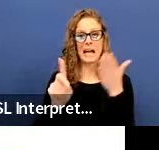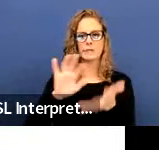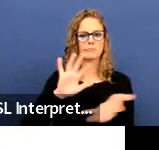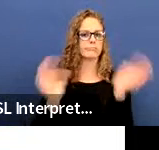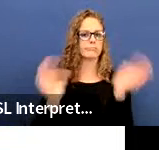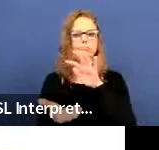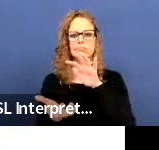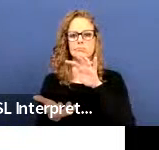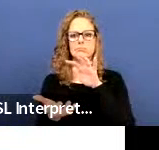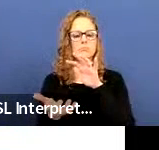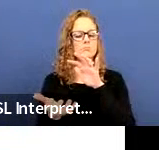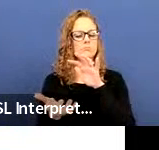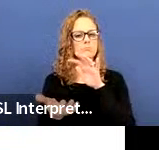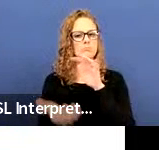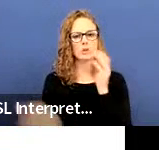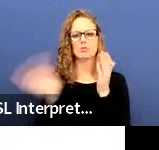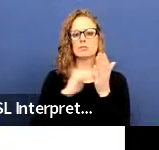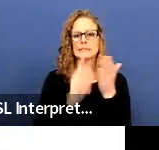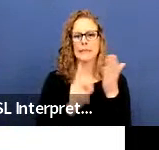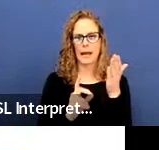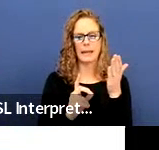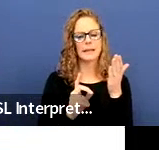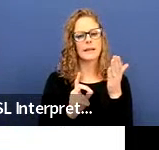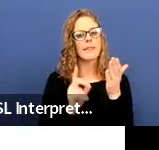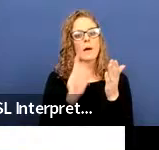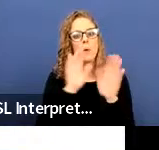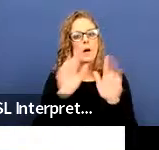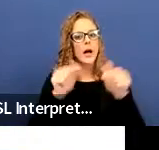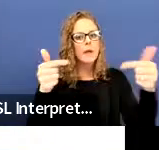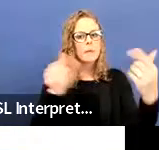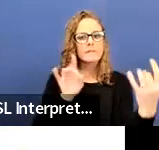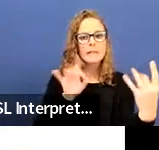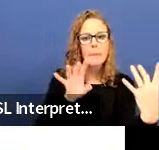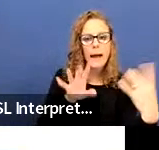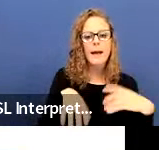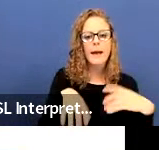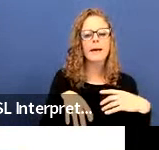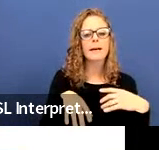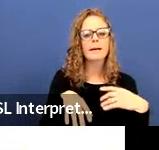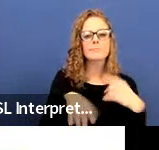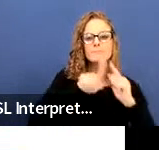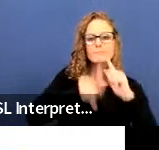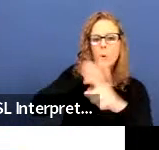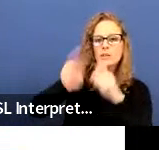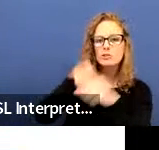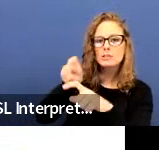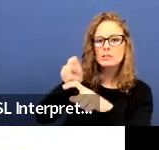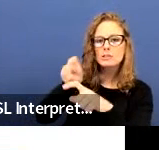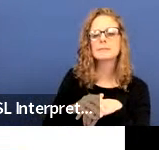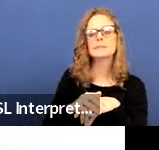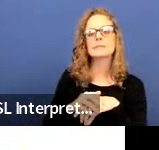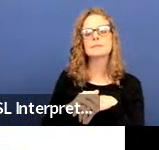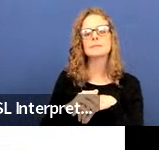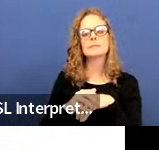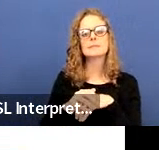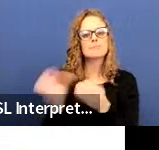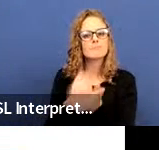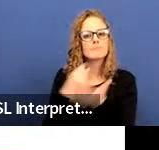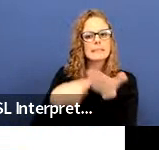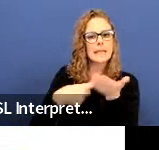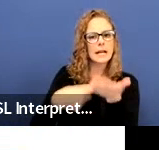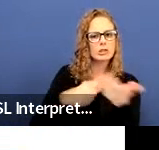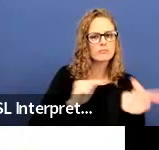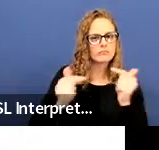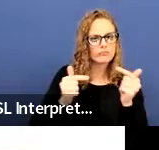that gives us an opportunity to provide a little bit of feedback, raise some questions that we may have, and have maybe a little bit of discussion there. And then we